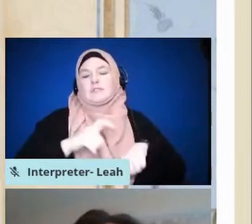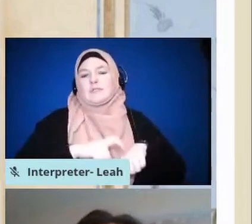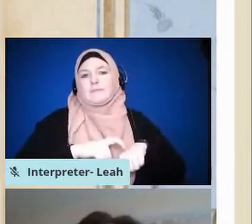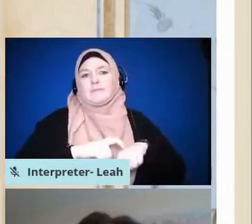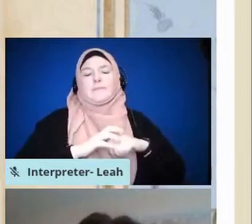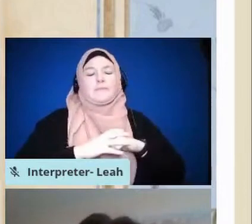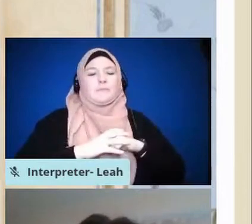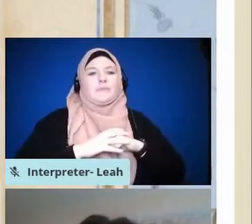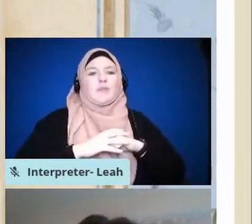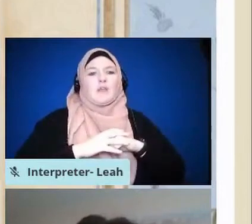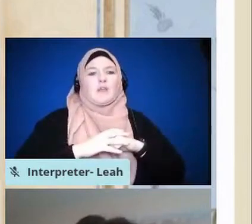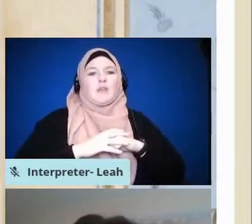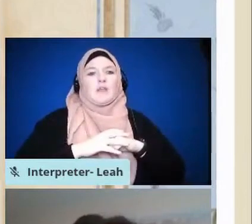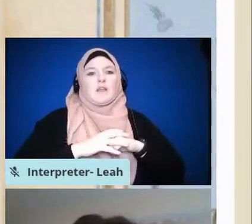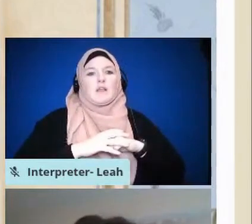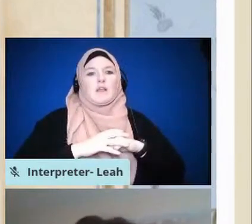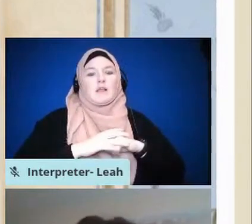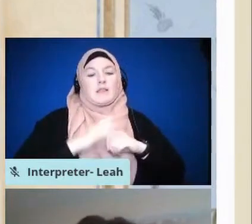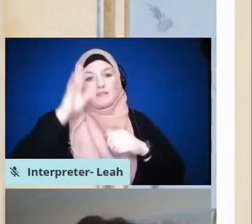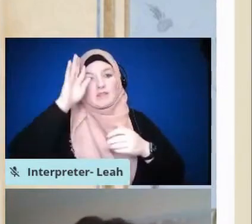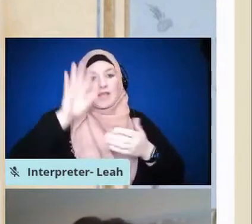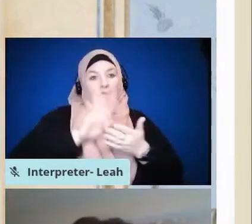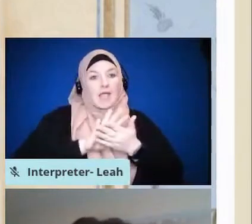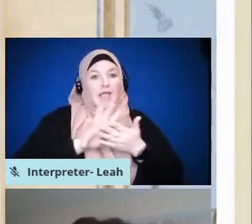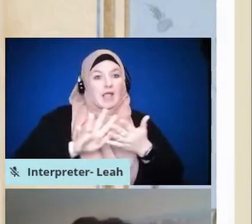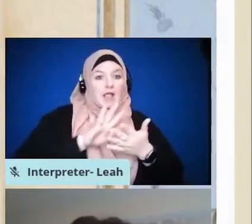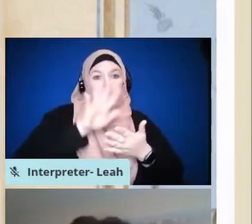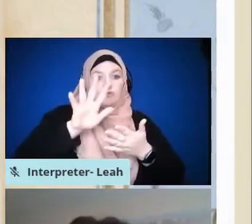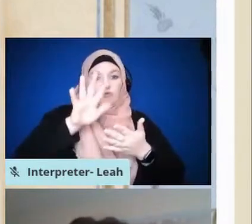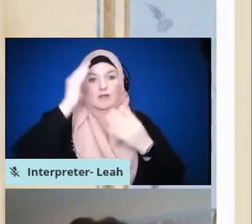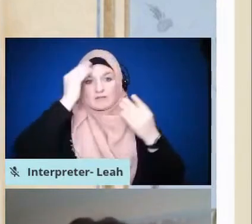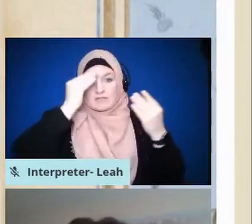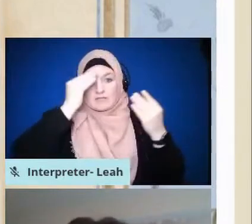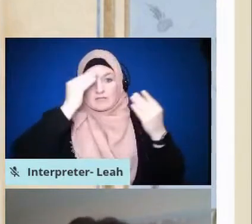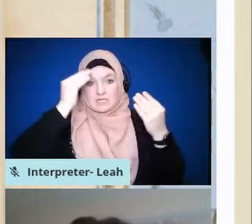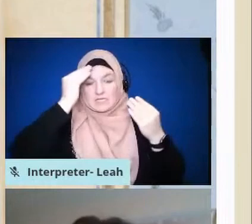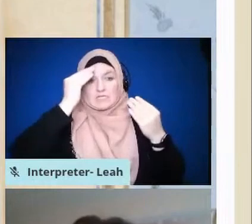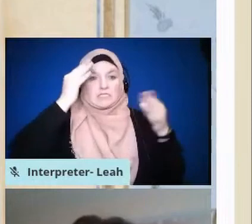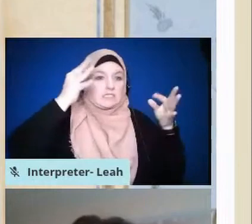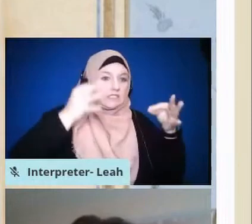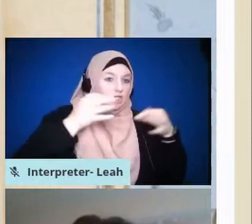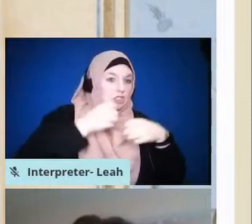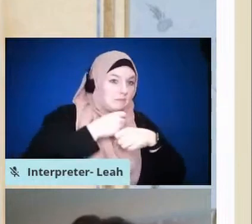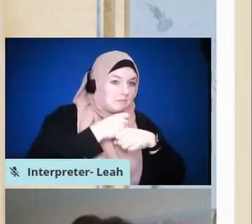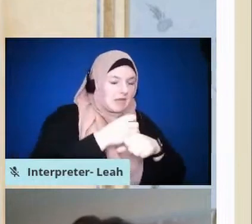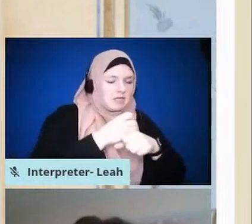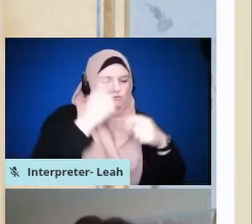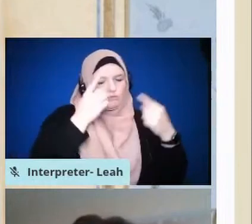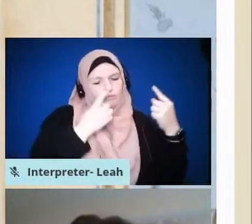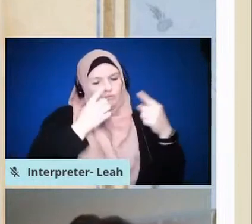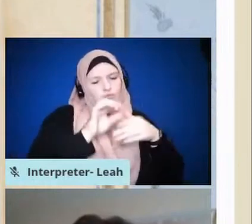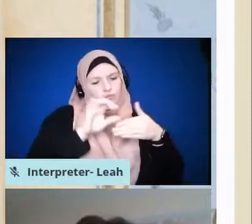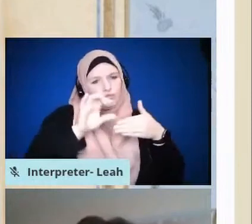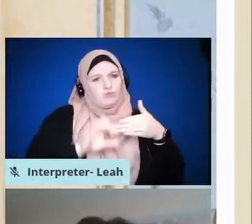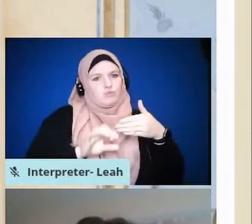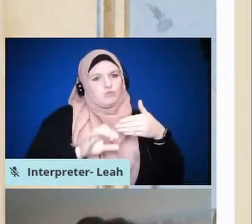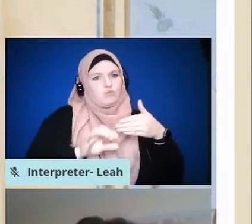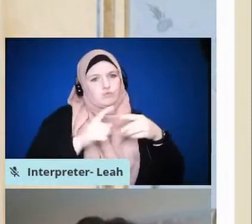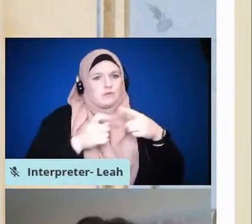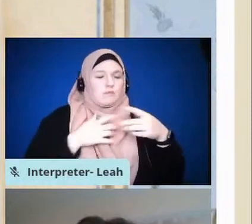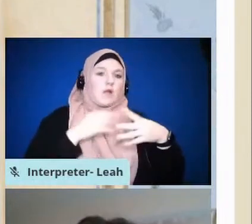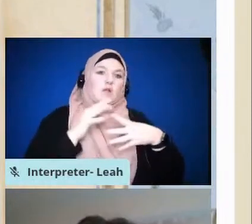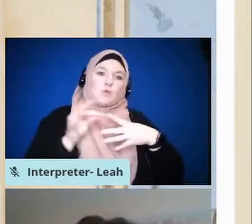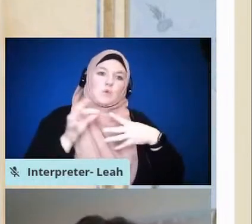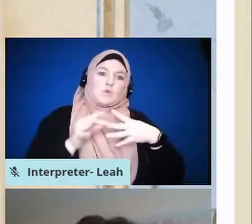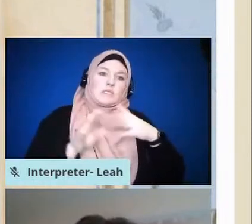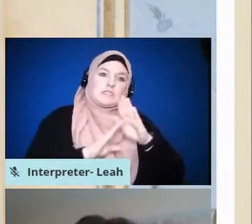of time. The abstract thinking, decision making, considering the consequences of one's